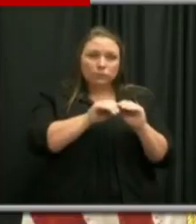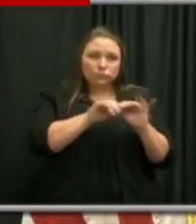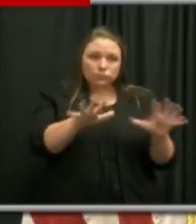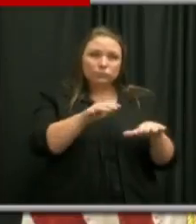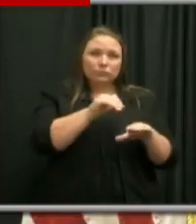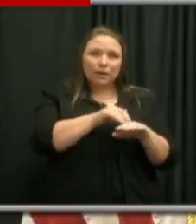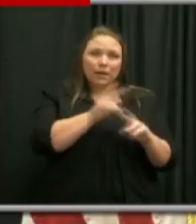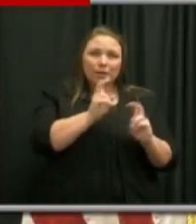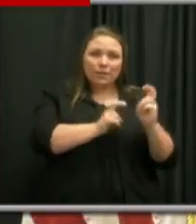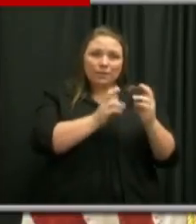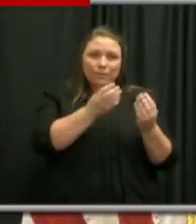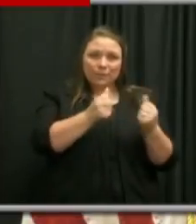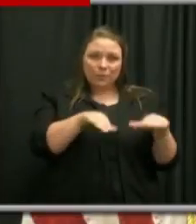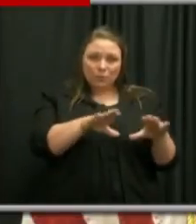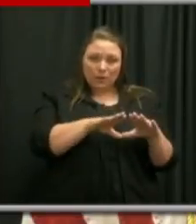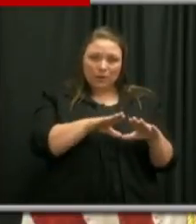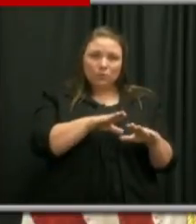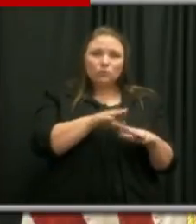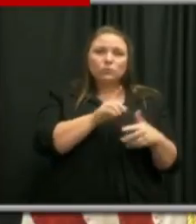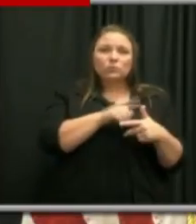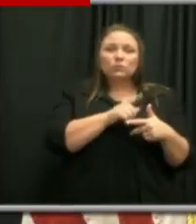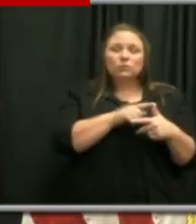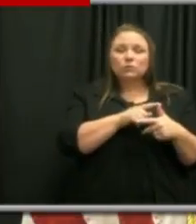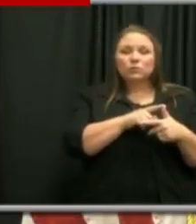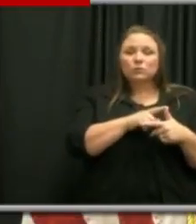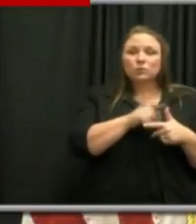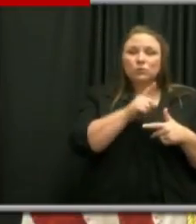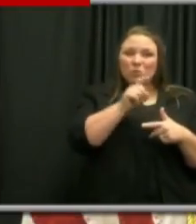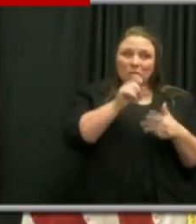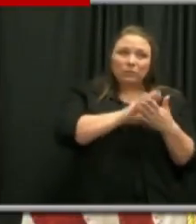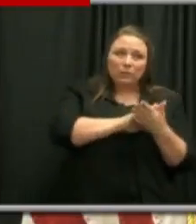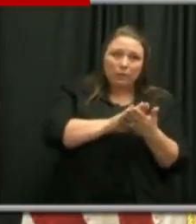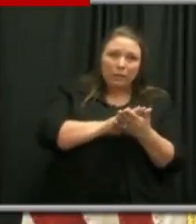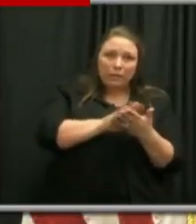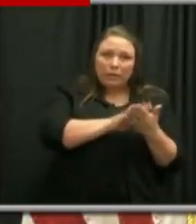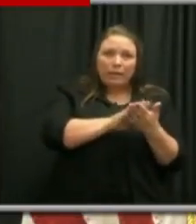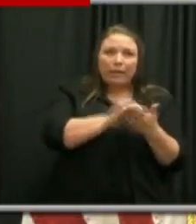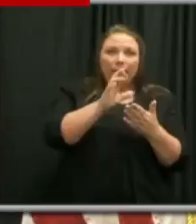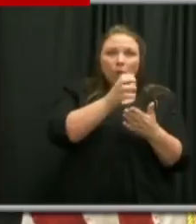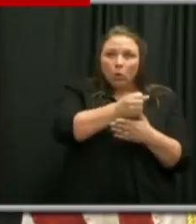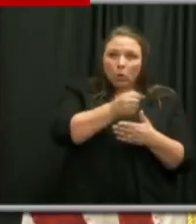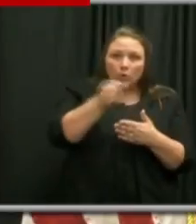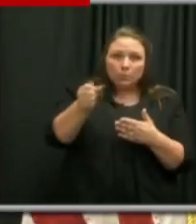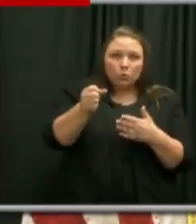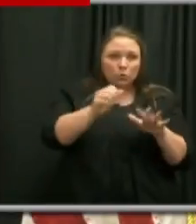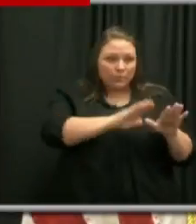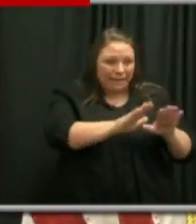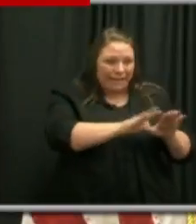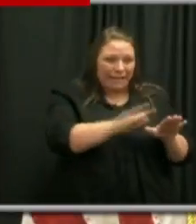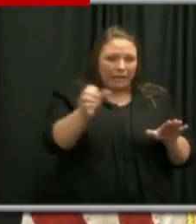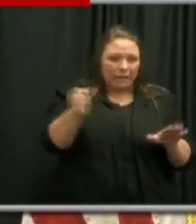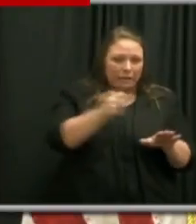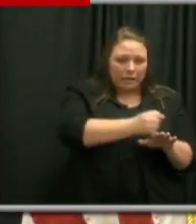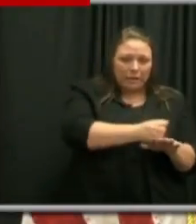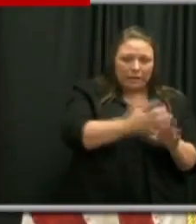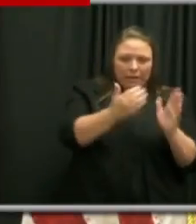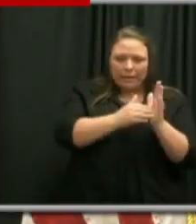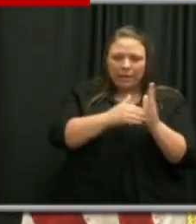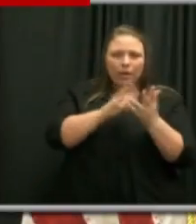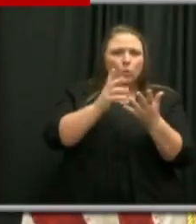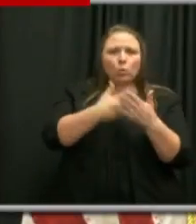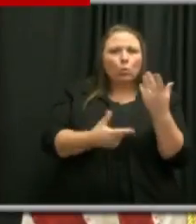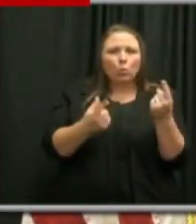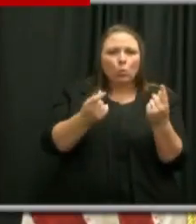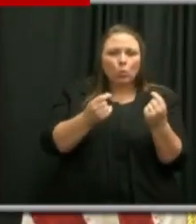the fairgrounds, would you guys have to clean or move them from the shelter or from one place to the other at the